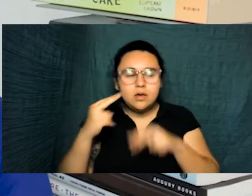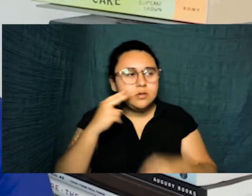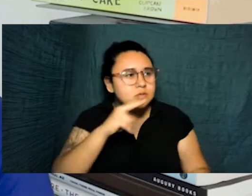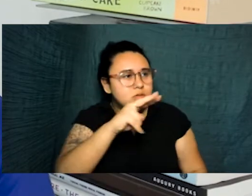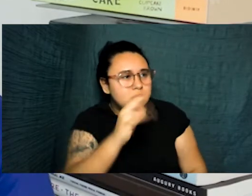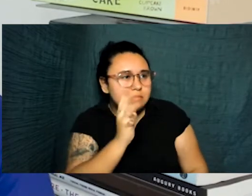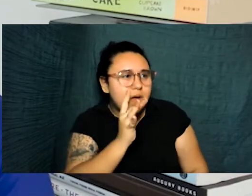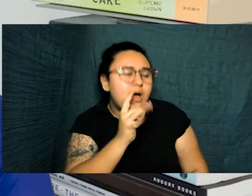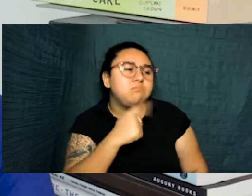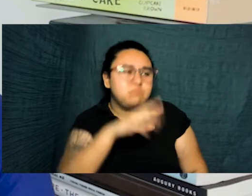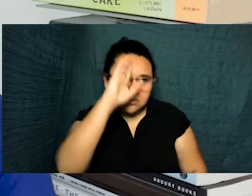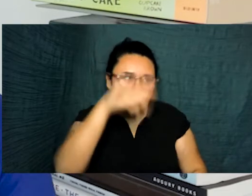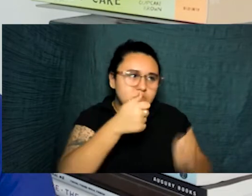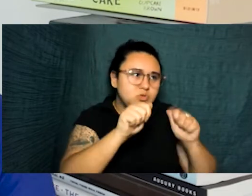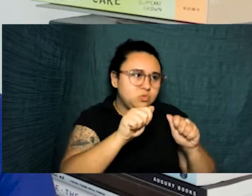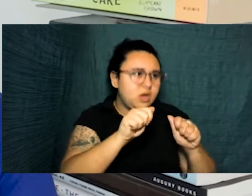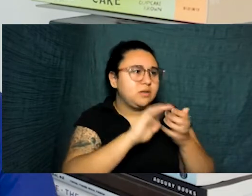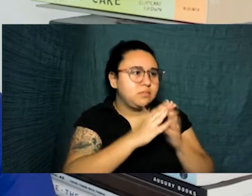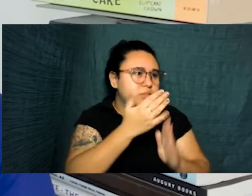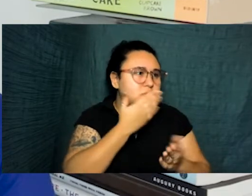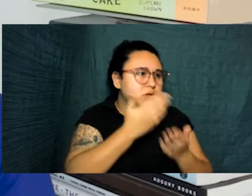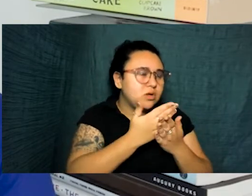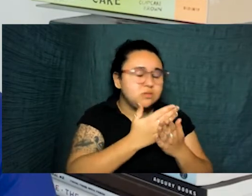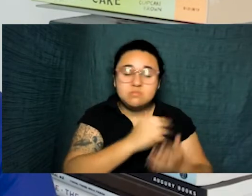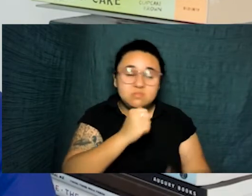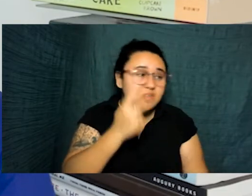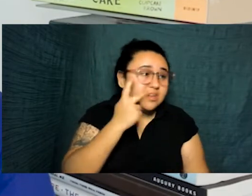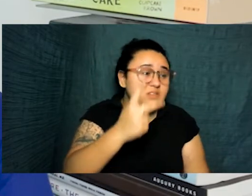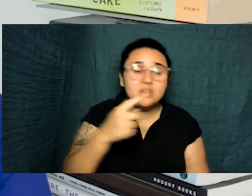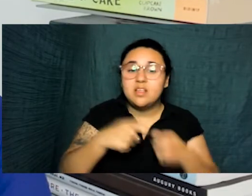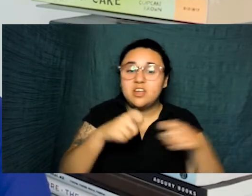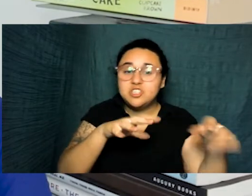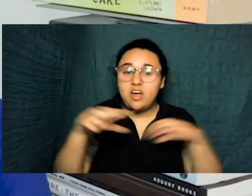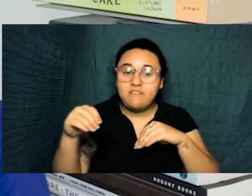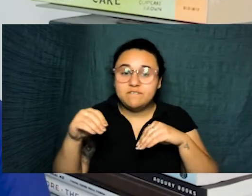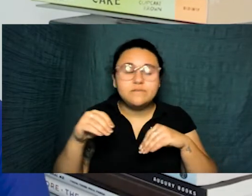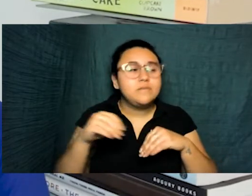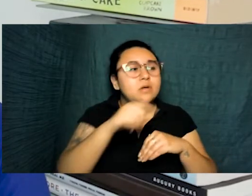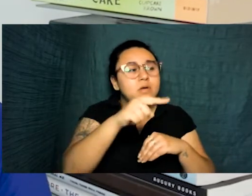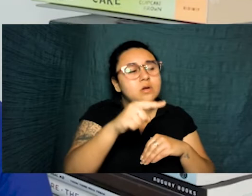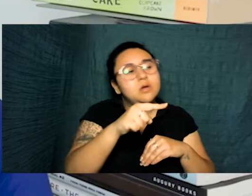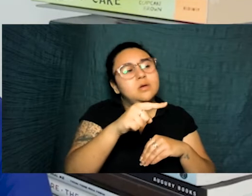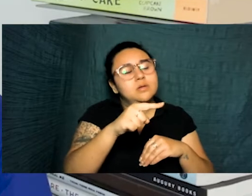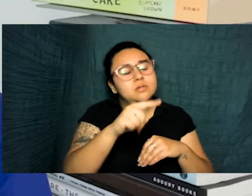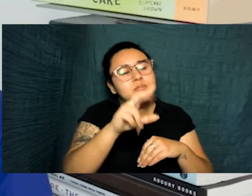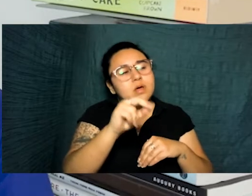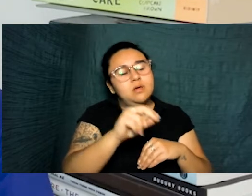didn't see that our electricity was shut off. She saw that we camped out and cuddled with